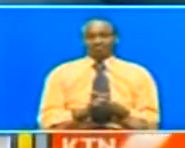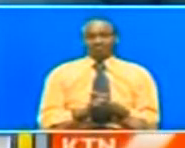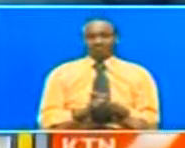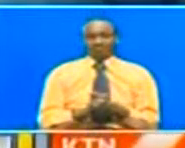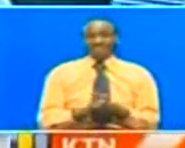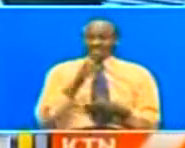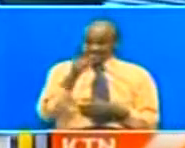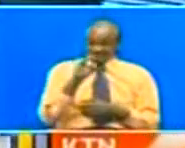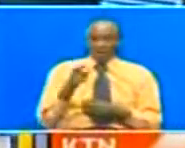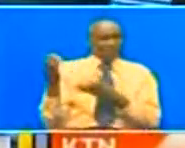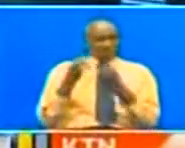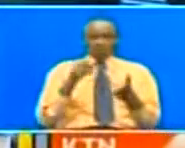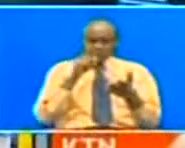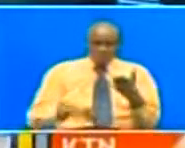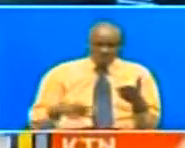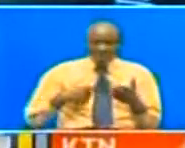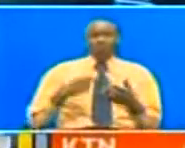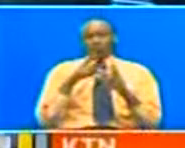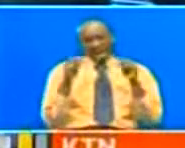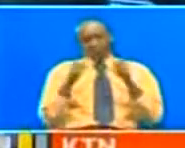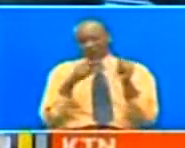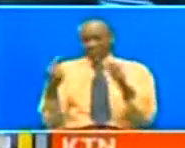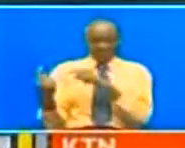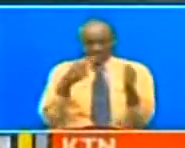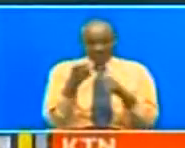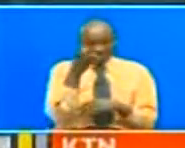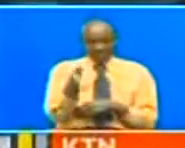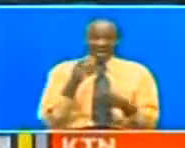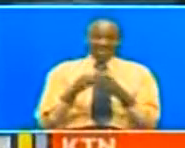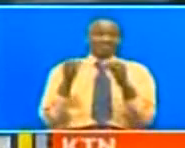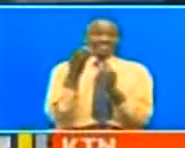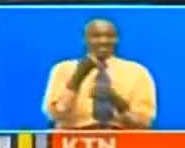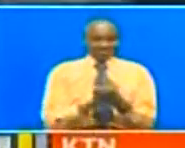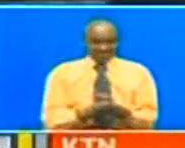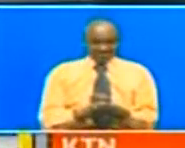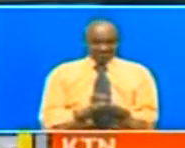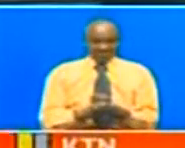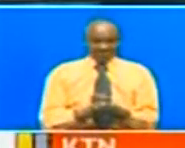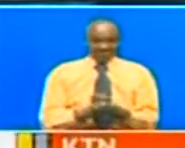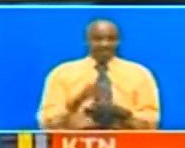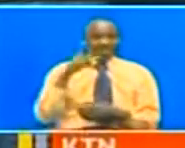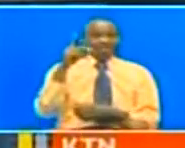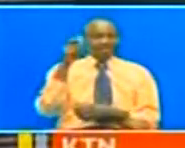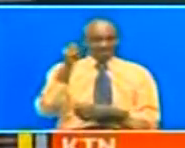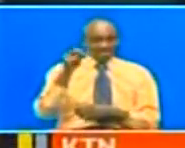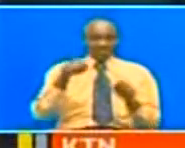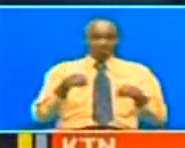I've withdrawn and I've apologized. Kauli hii ikasababisha cheche za maneno kutawala kwenye kikao hicho. Elvis Kosgei, KTN Leo.